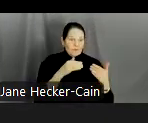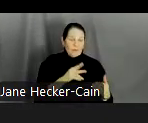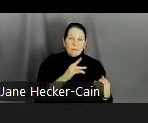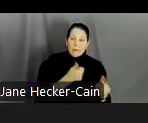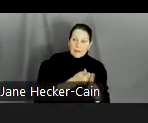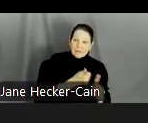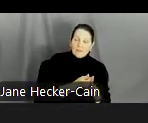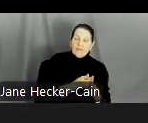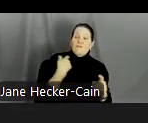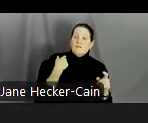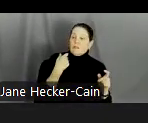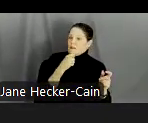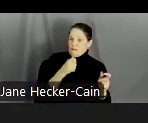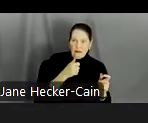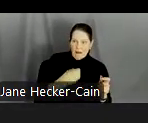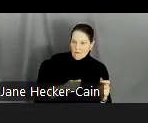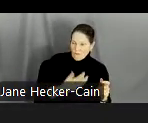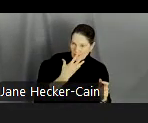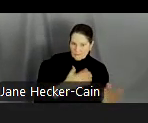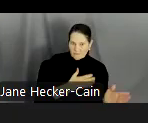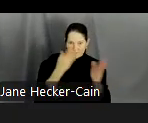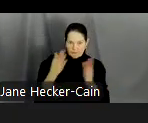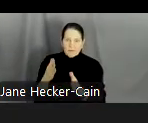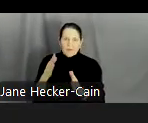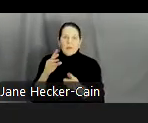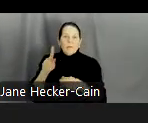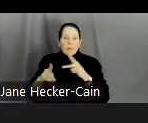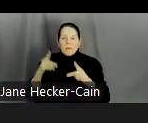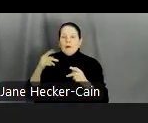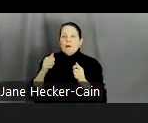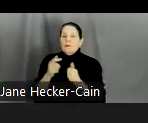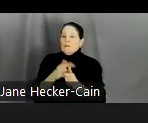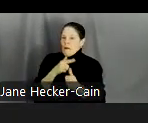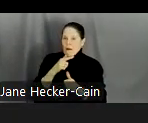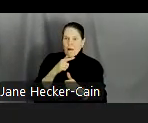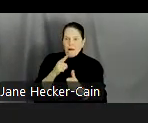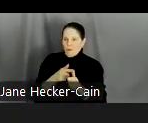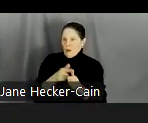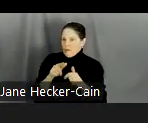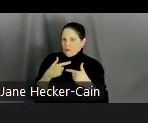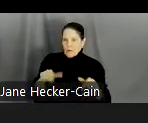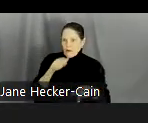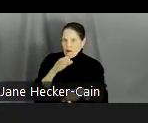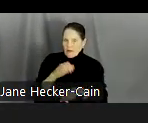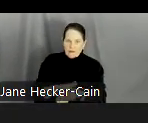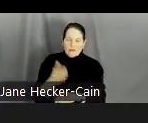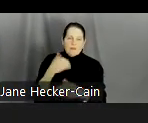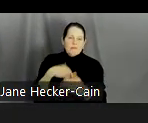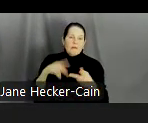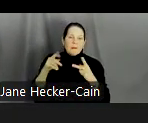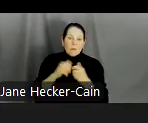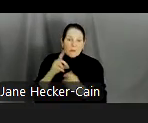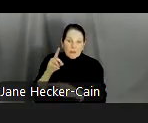not English, people with disabilities, people with immigration experience, pregnant people and parents of young children,